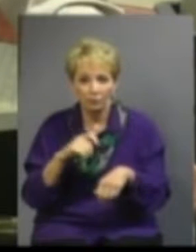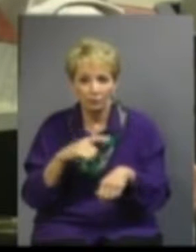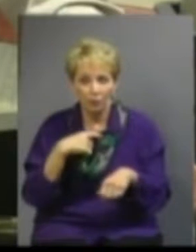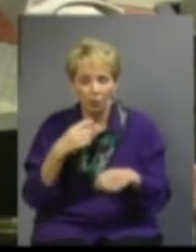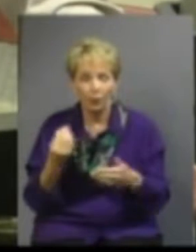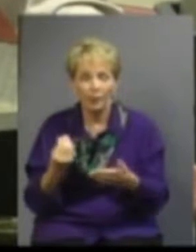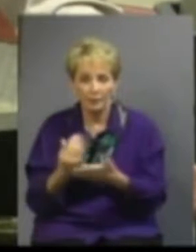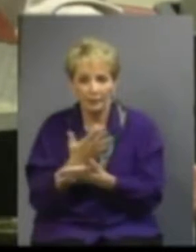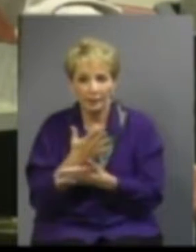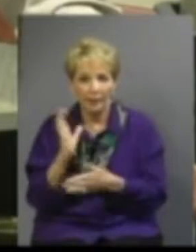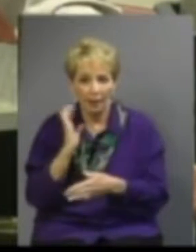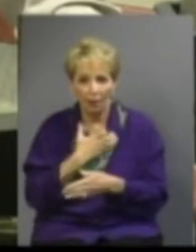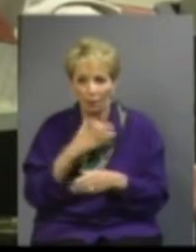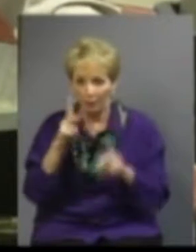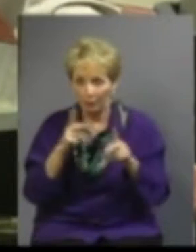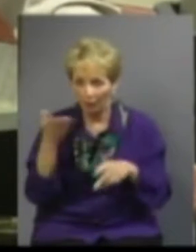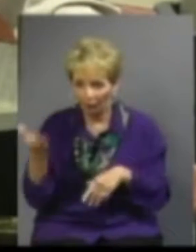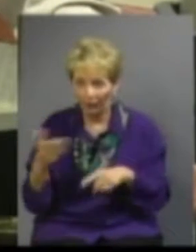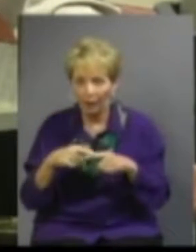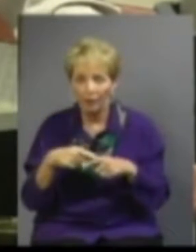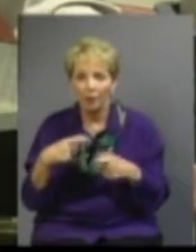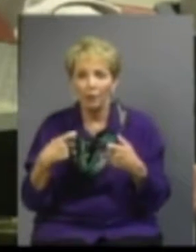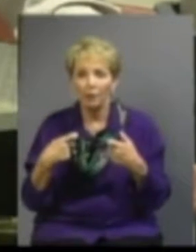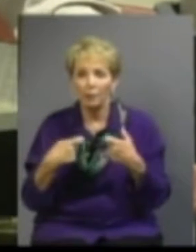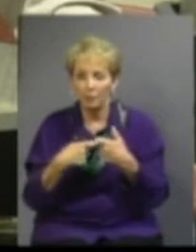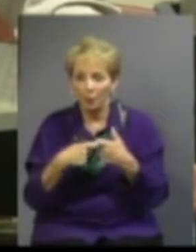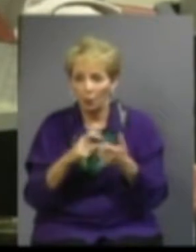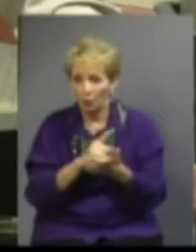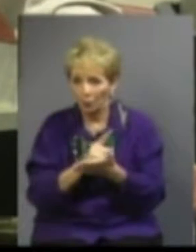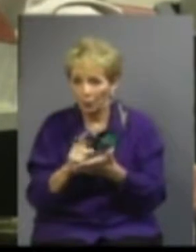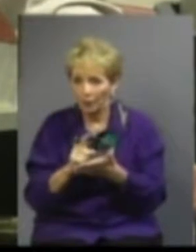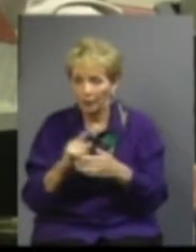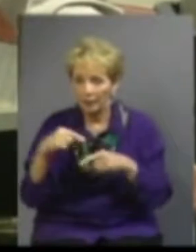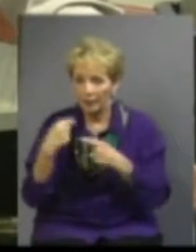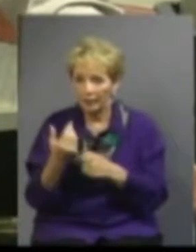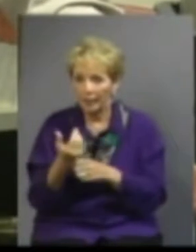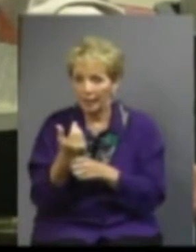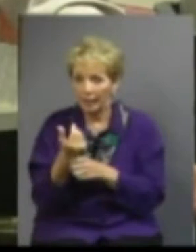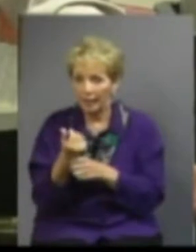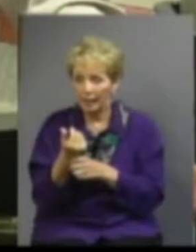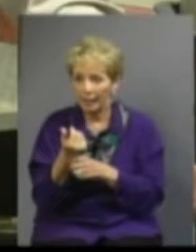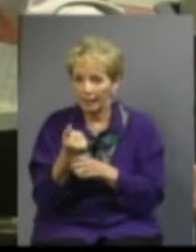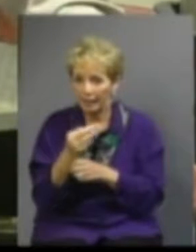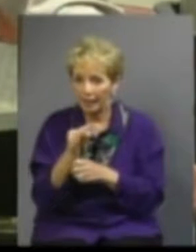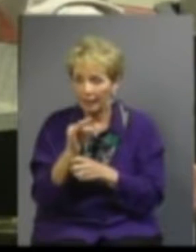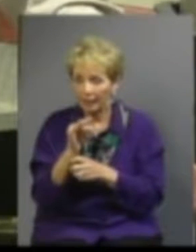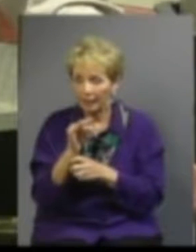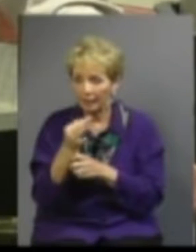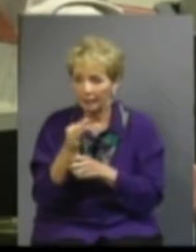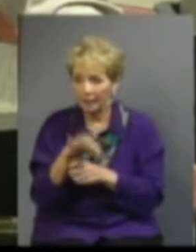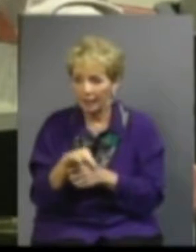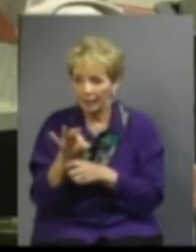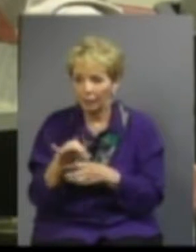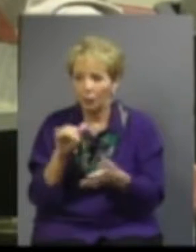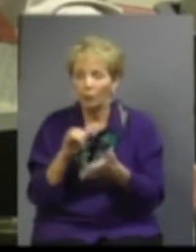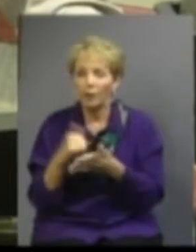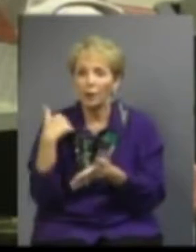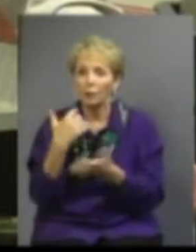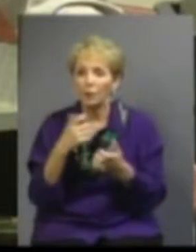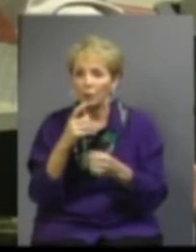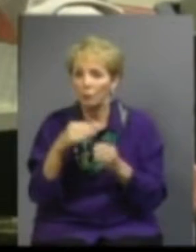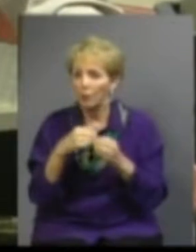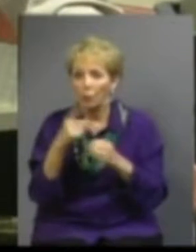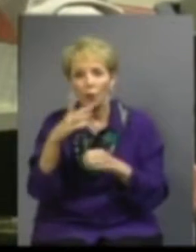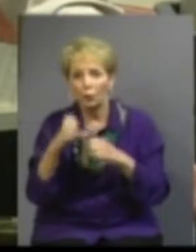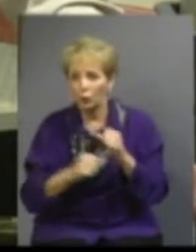down there. But Public Power Week, this city's been in public power since 1899, and as such, Lord willing, will be here another 100